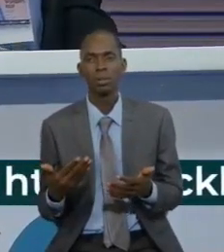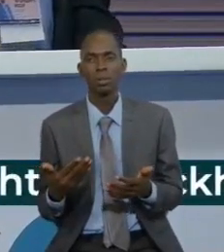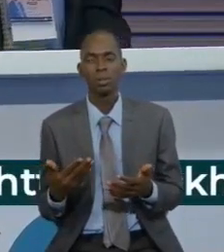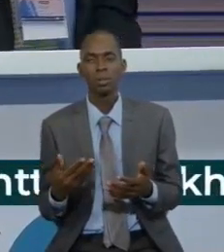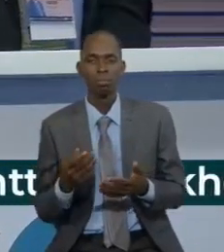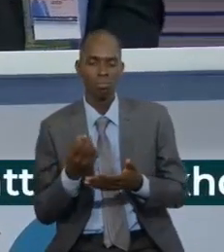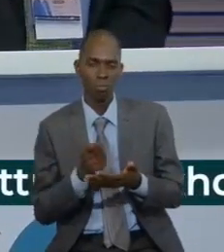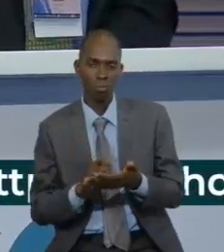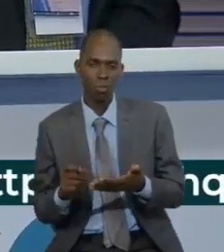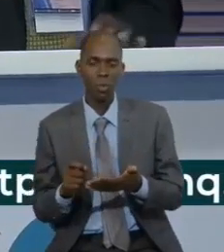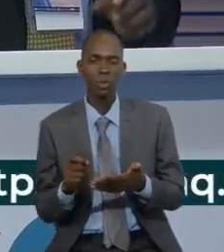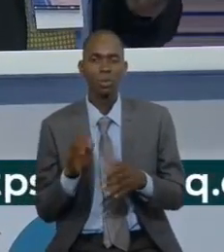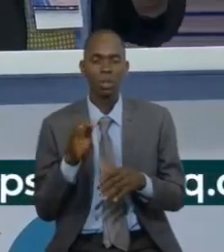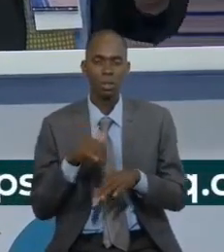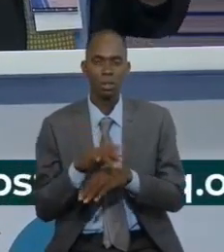to get to you.